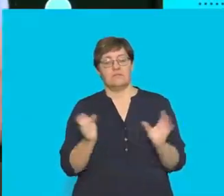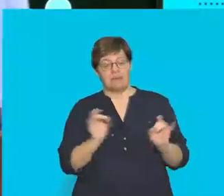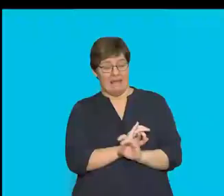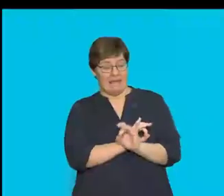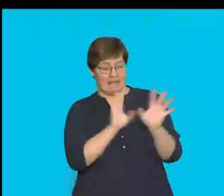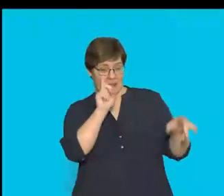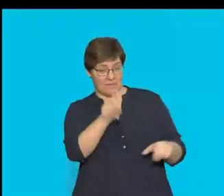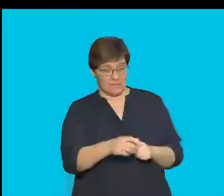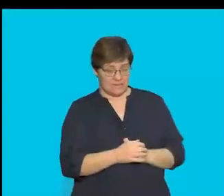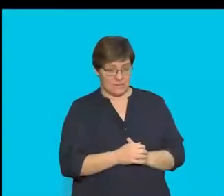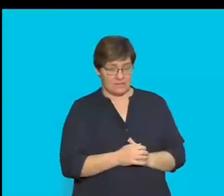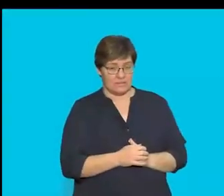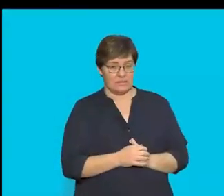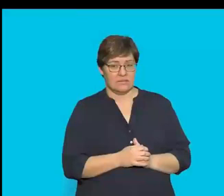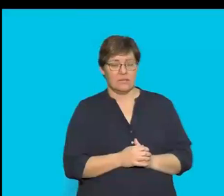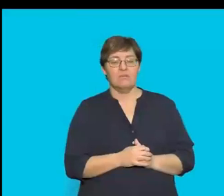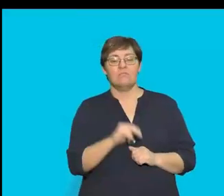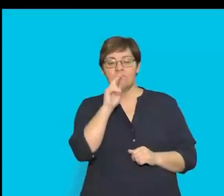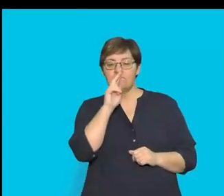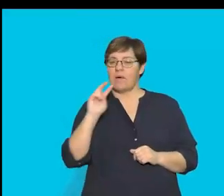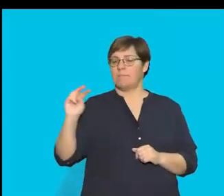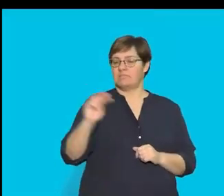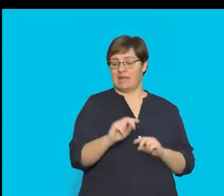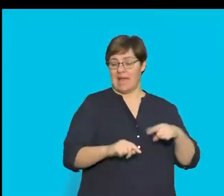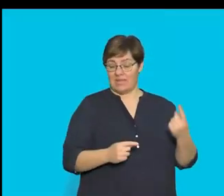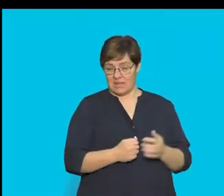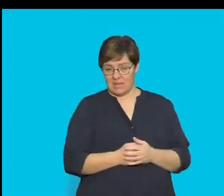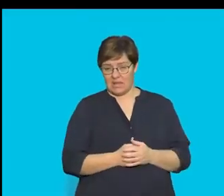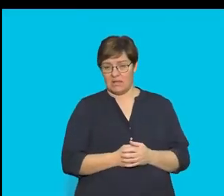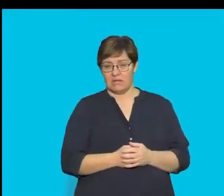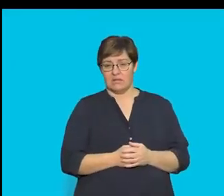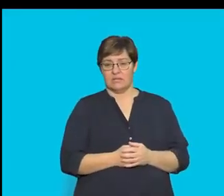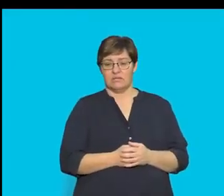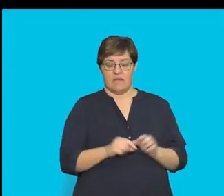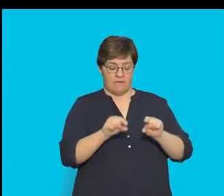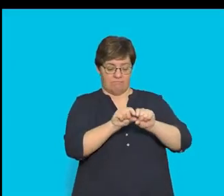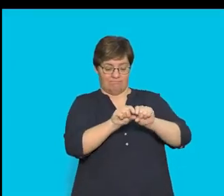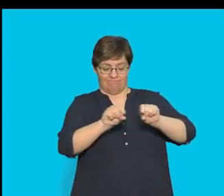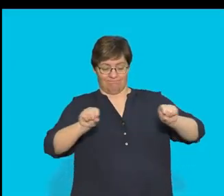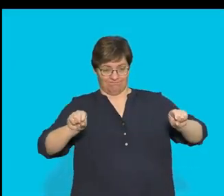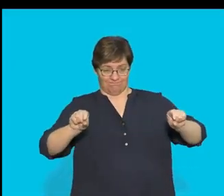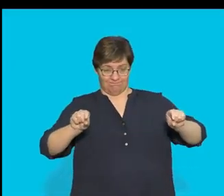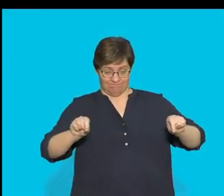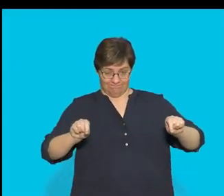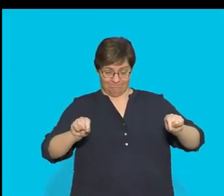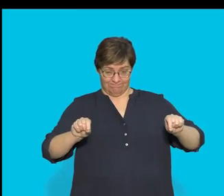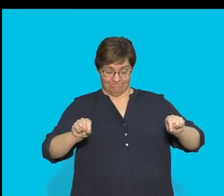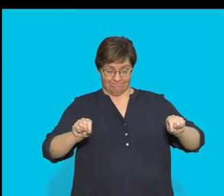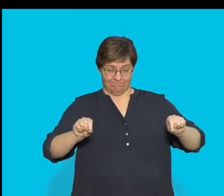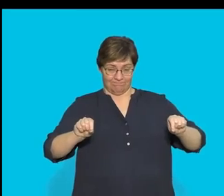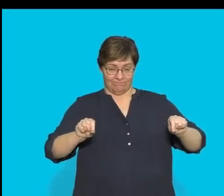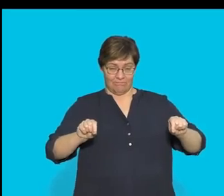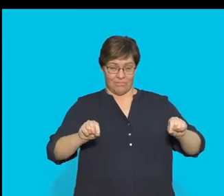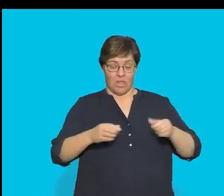about this and look at it in another perspective. And if we had a long piece of current-carrying conductor, what